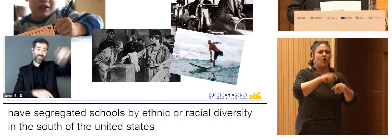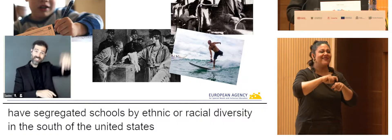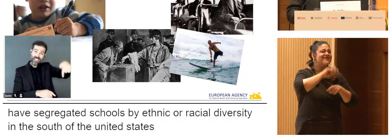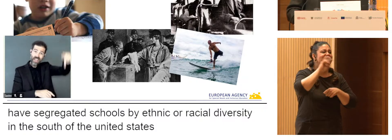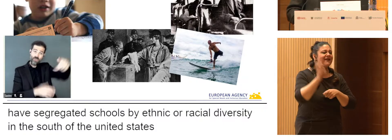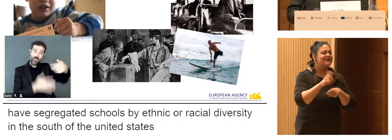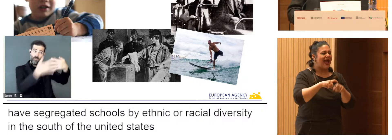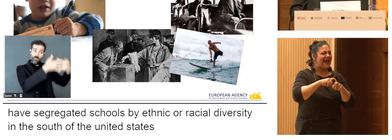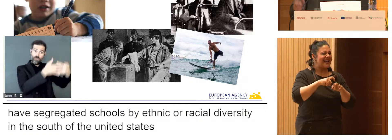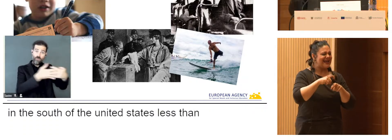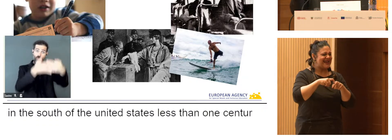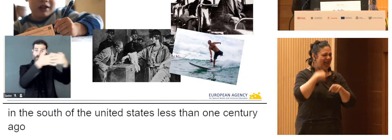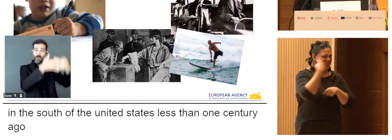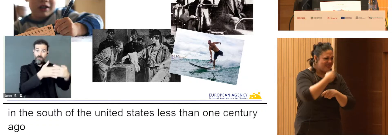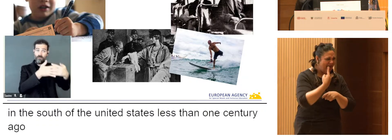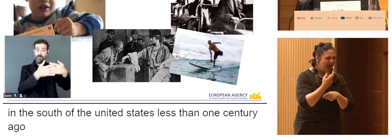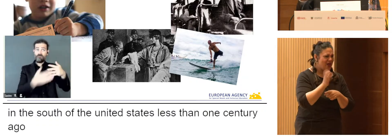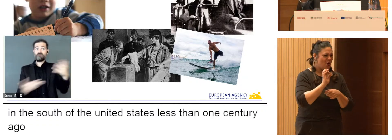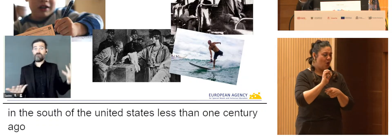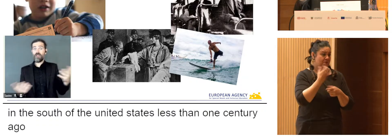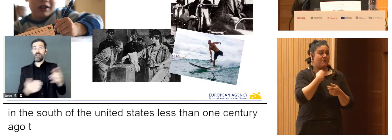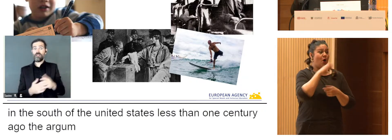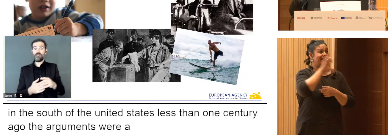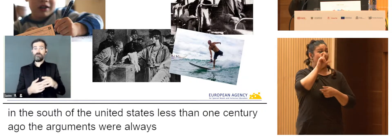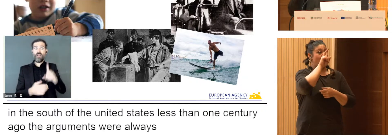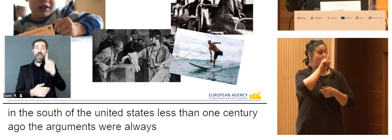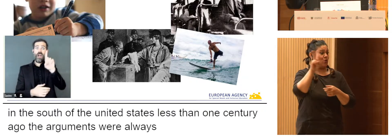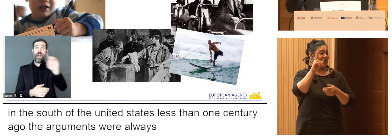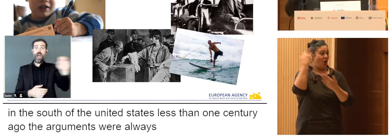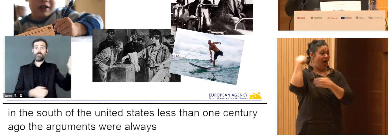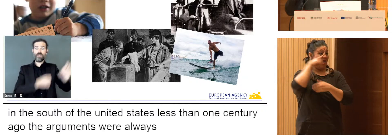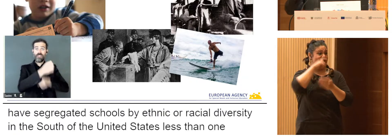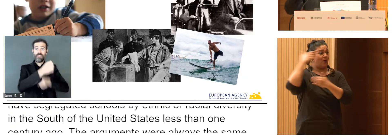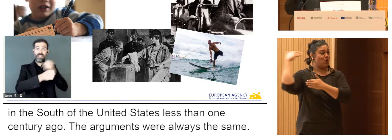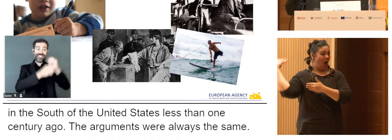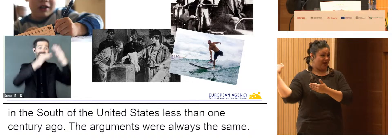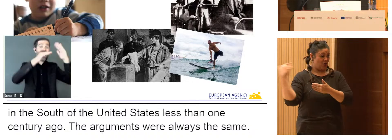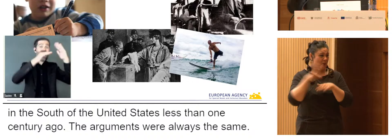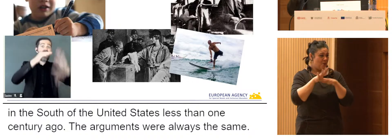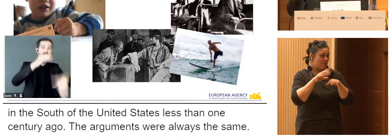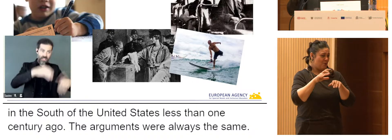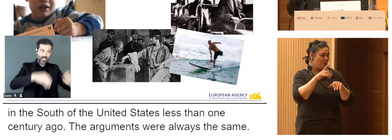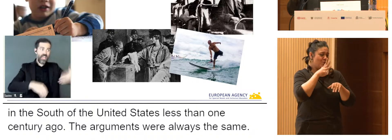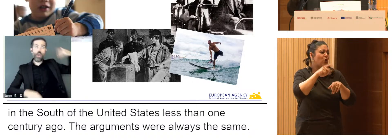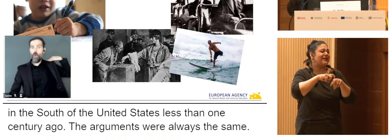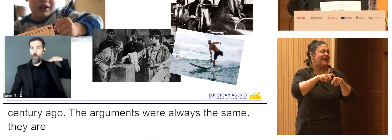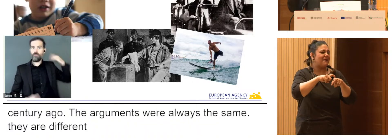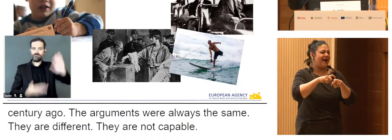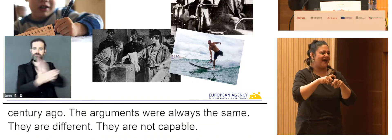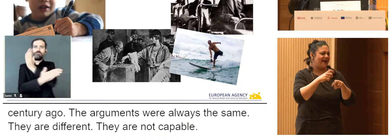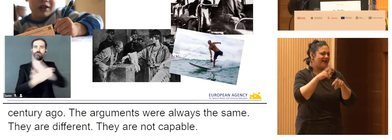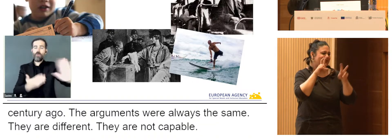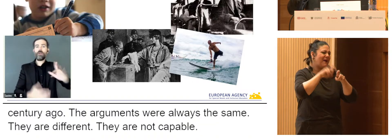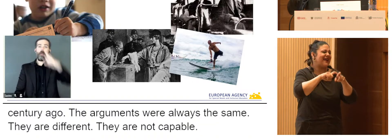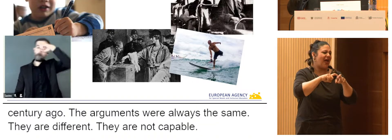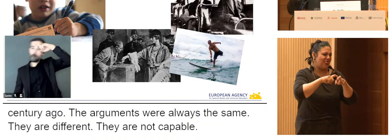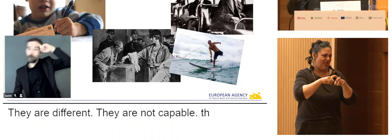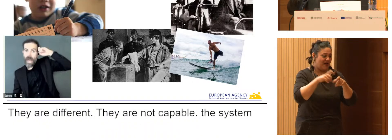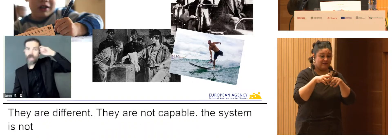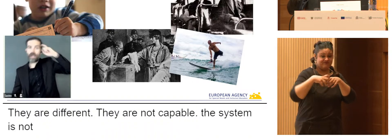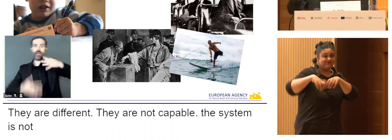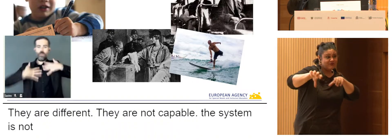1 century ago. The arguments were always the same. They are different, they are not capable, the system is not